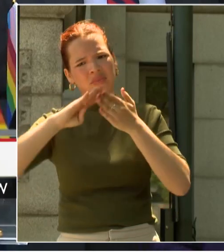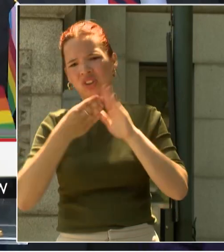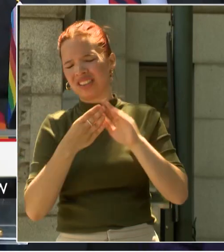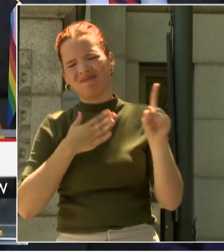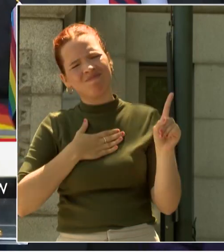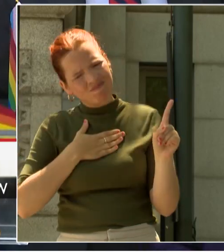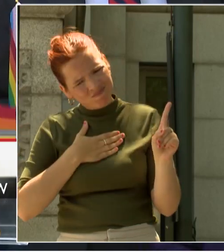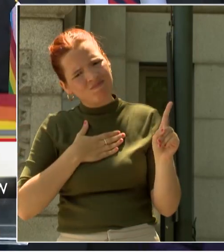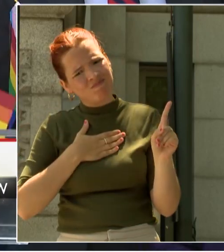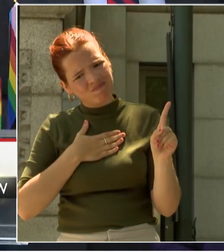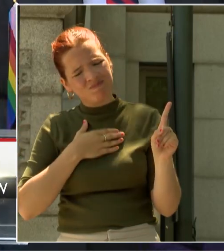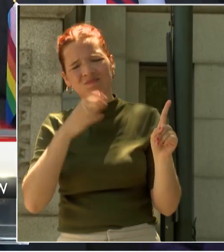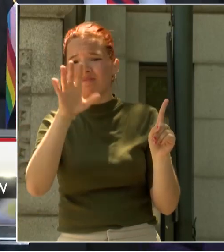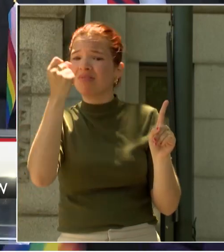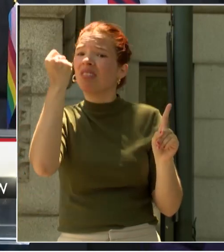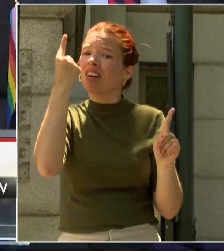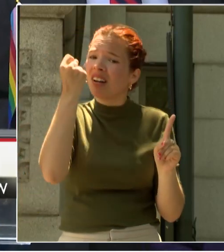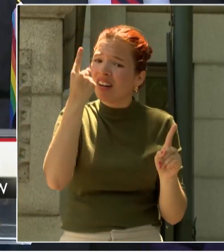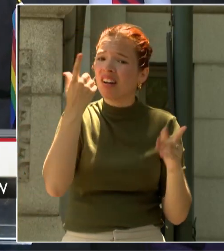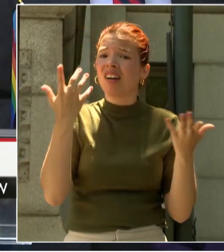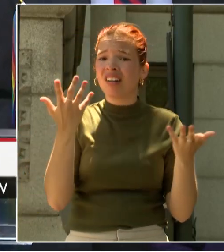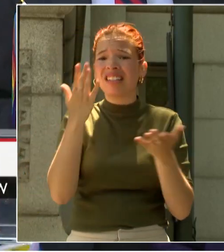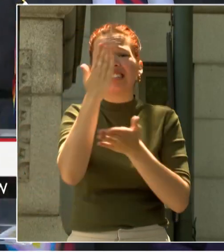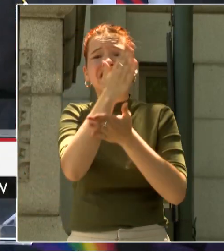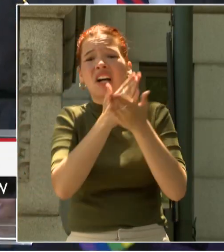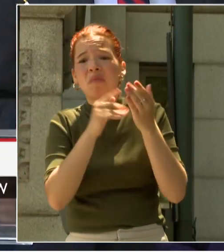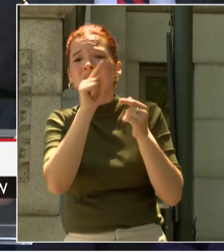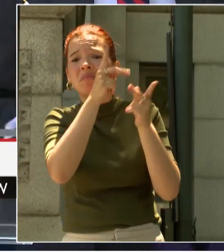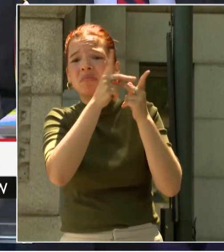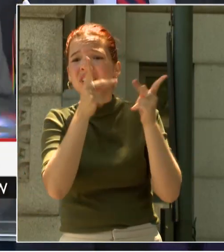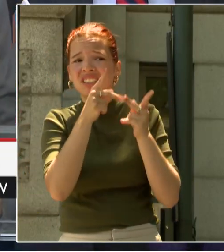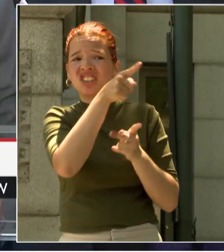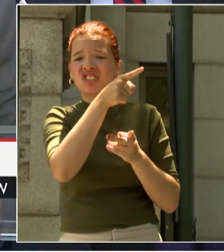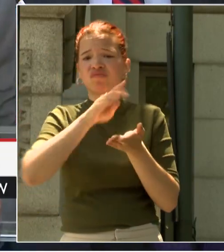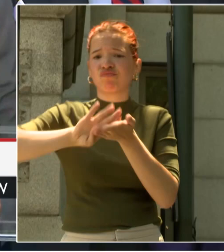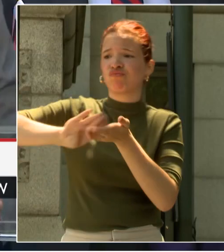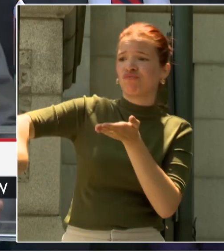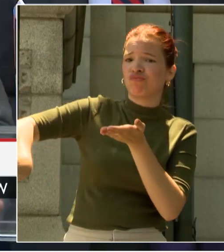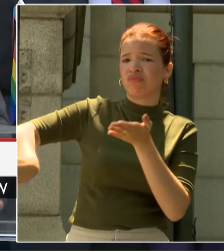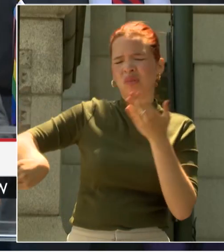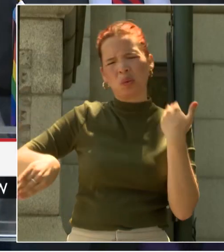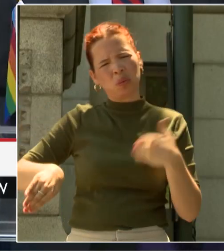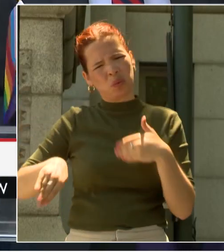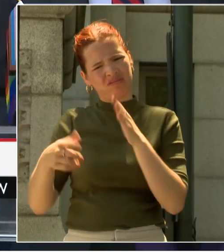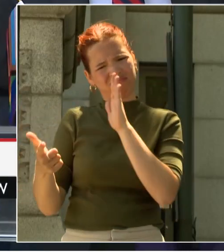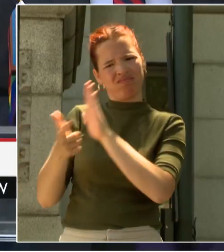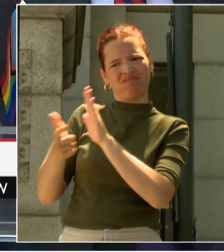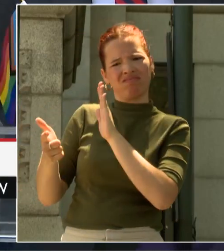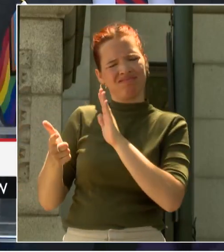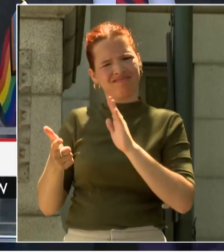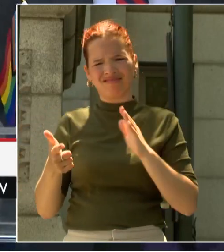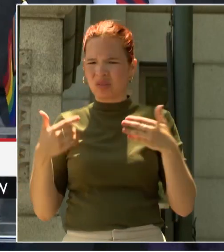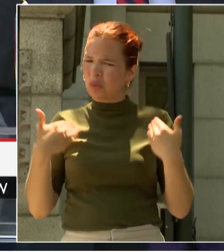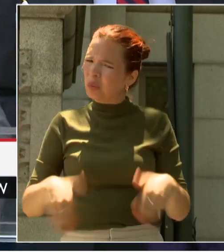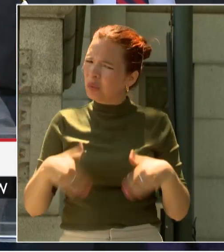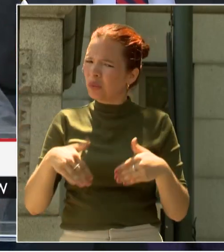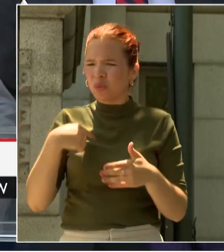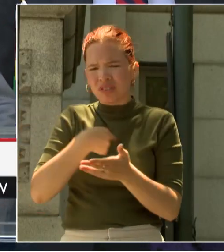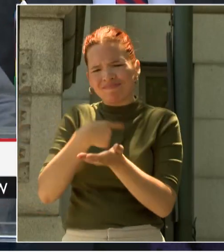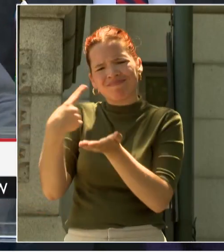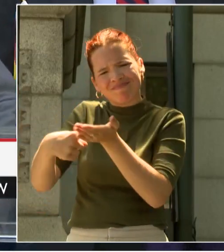In fact, there are places where they're banning books that talk about that rich community, that culture, the